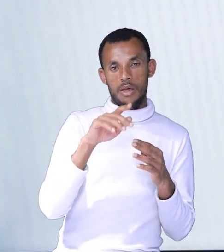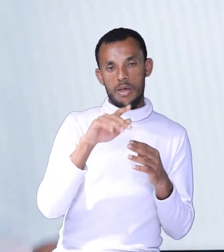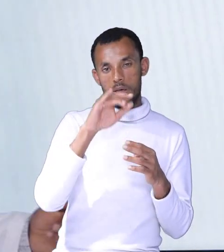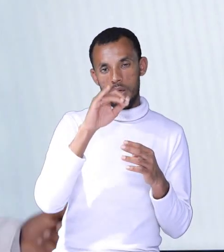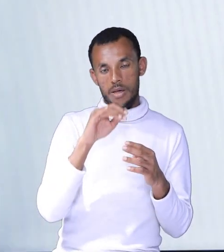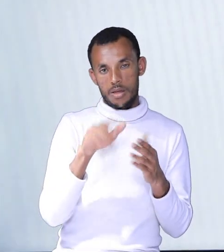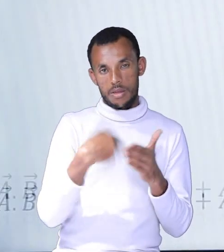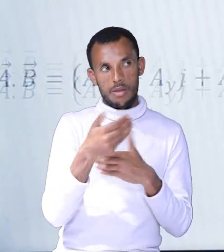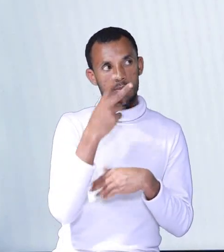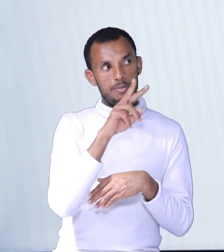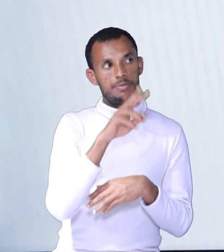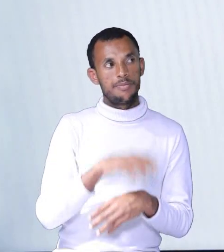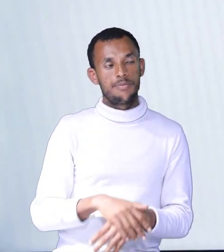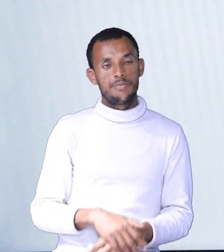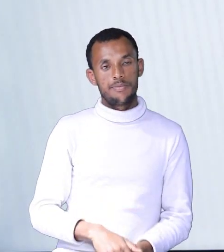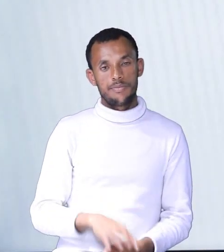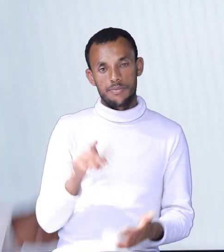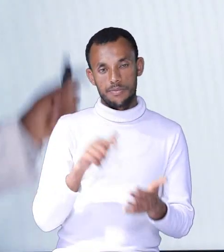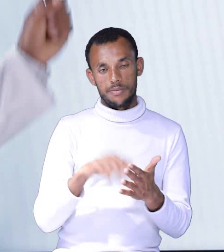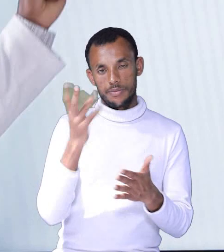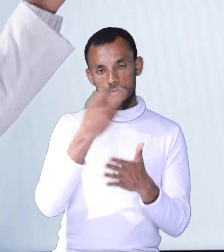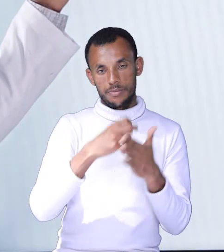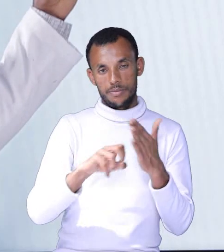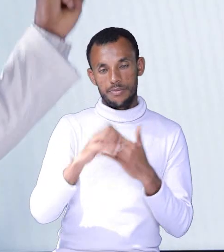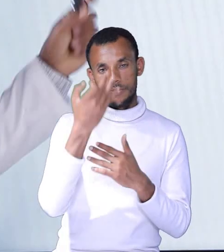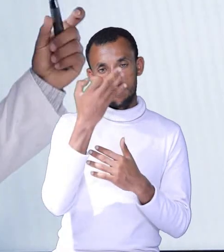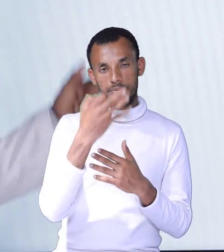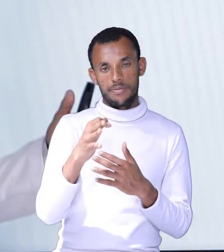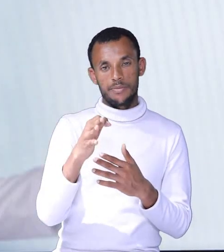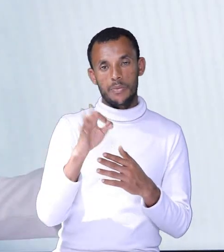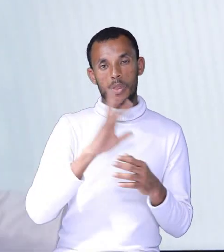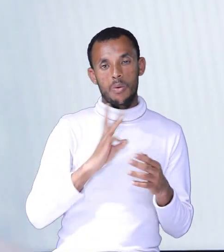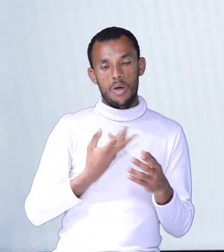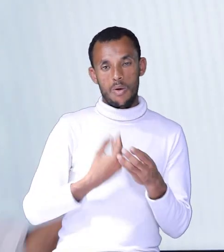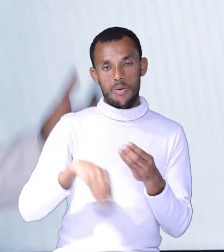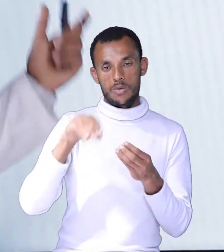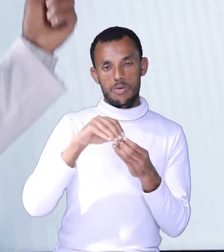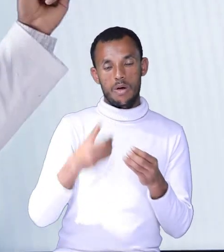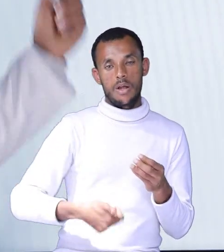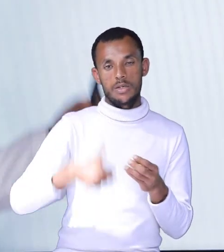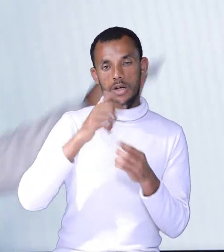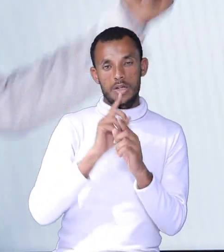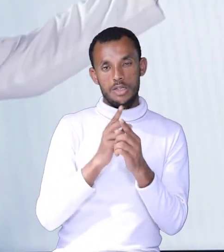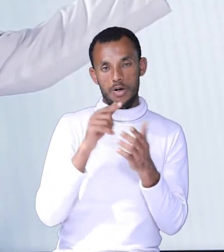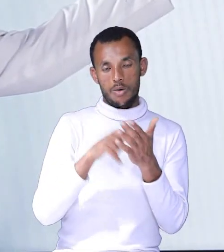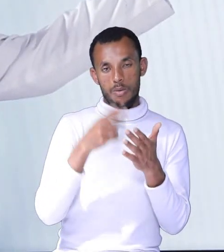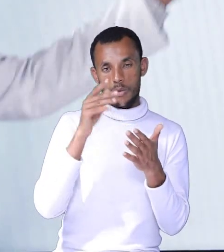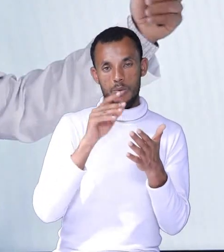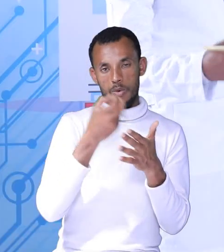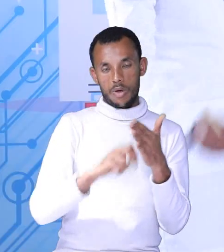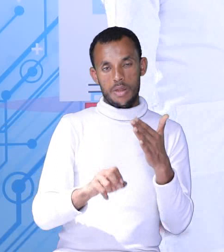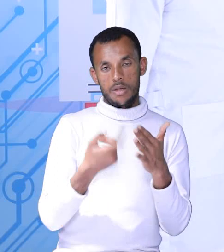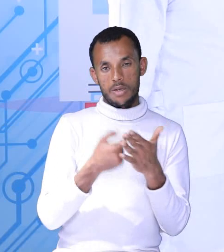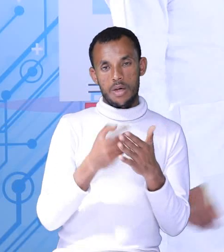Then the dot product of, we can also have another answer for dot product. You can apply